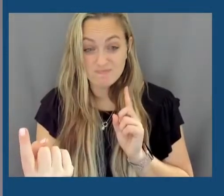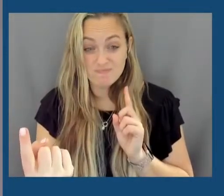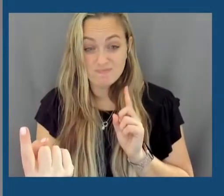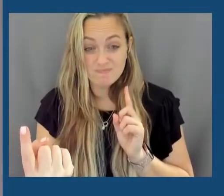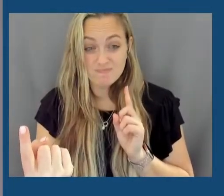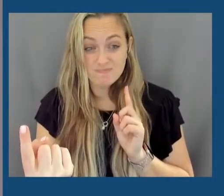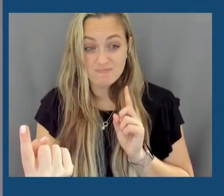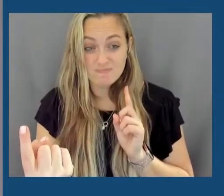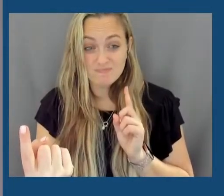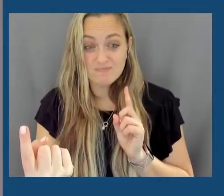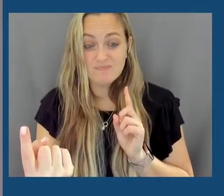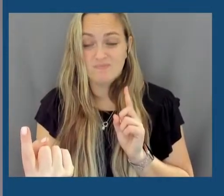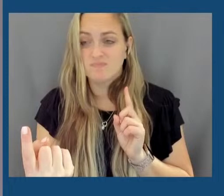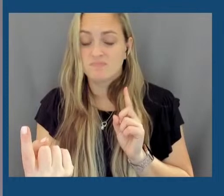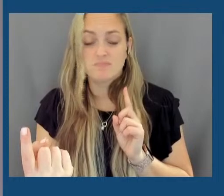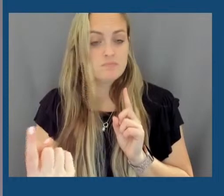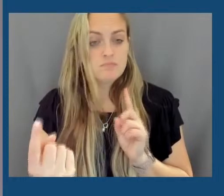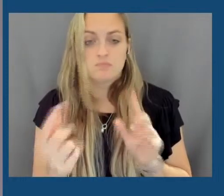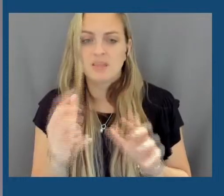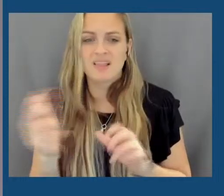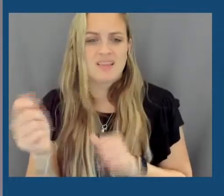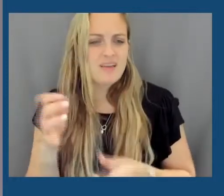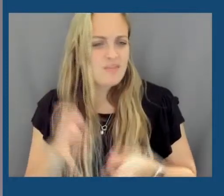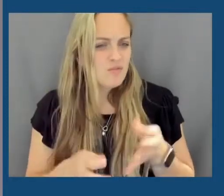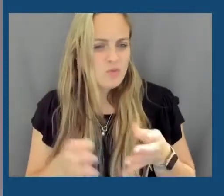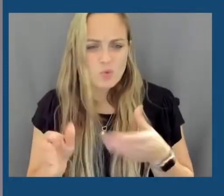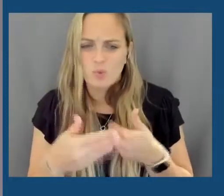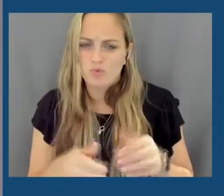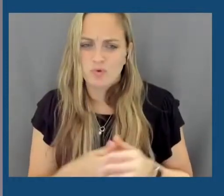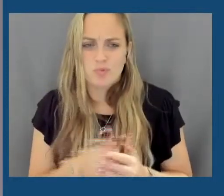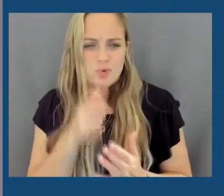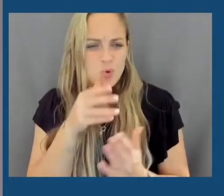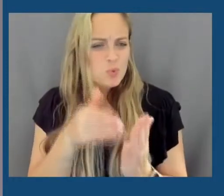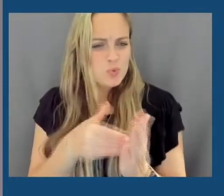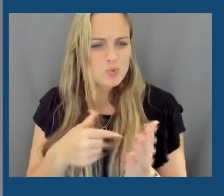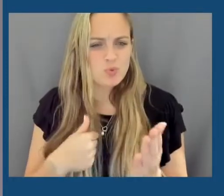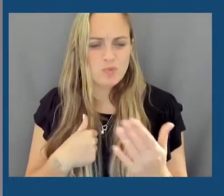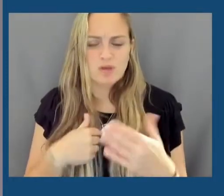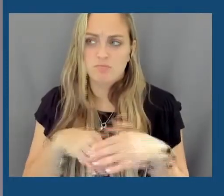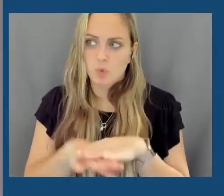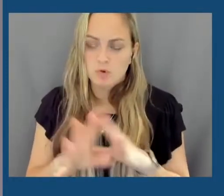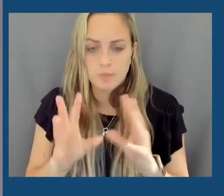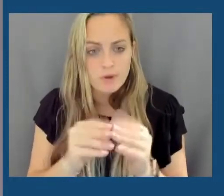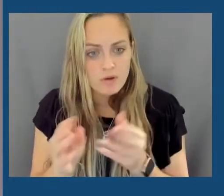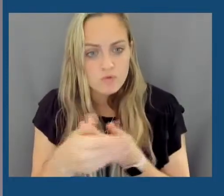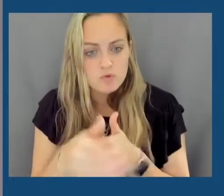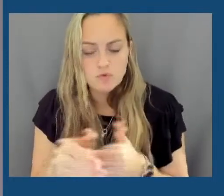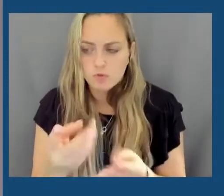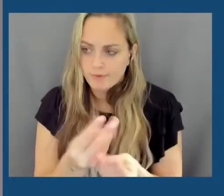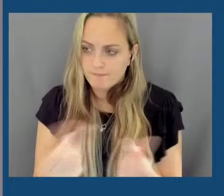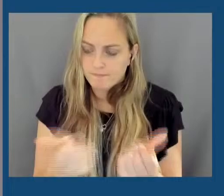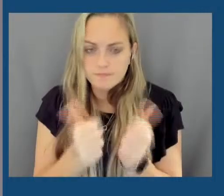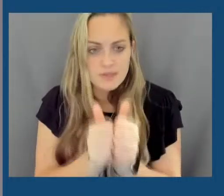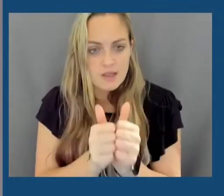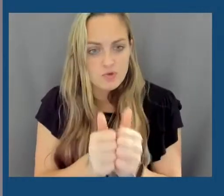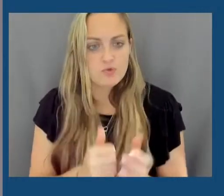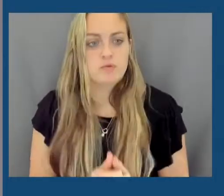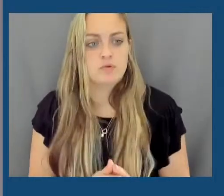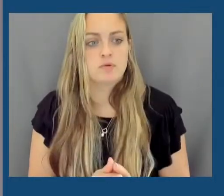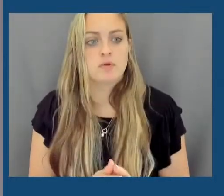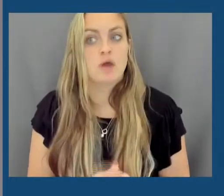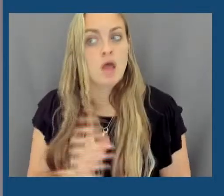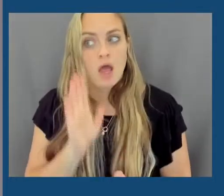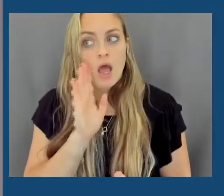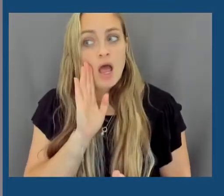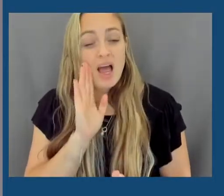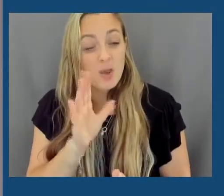out of the courtroom. Don't sue me. Come into my conference room and let's solve this together, because I'm going to go on a limb and say a